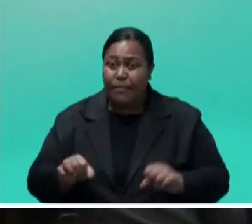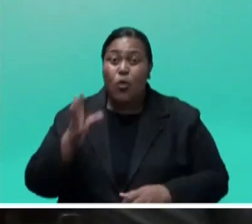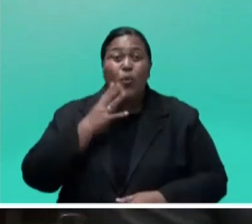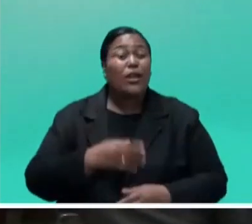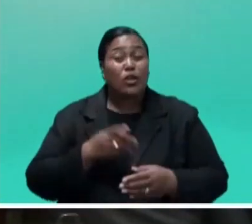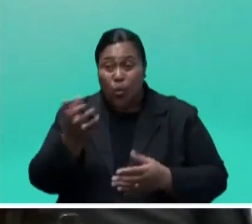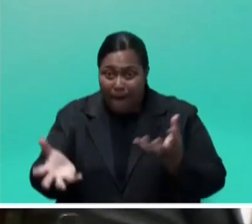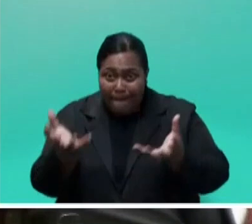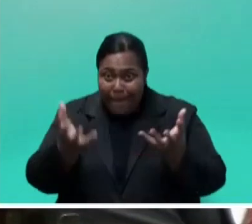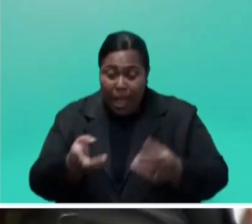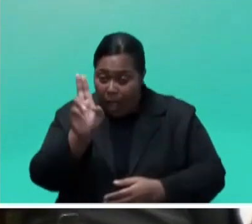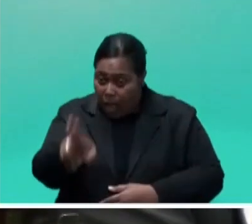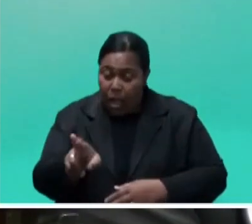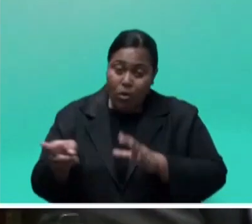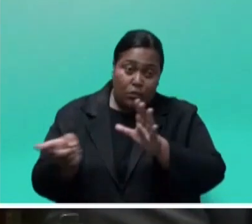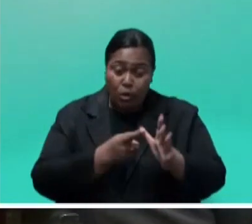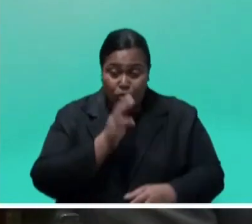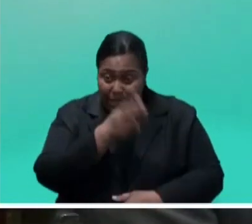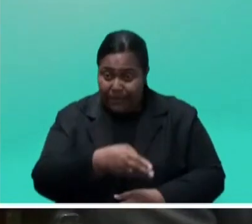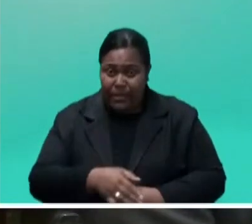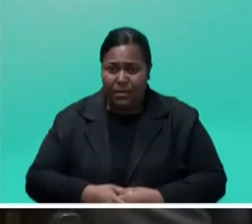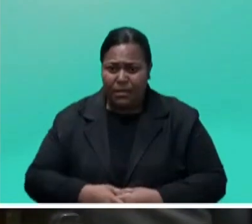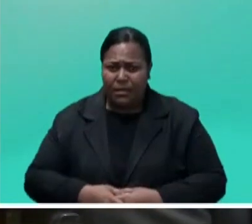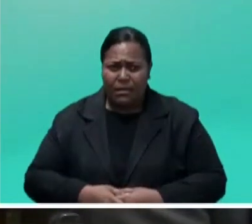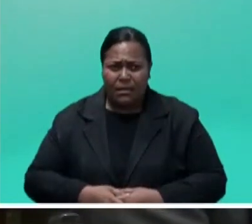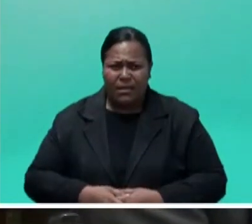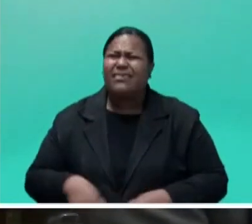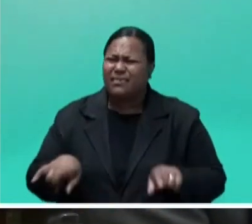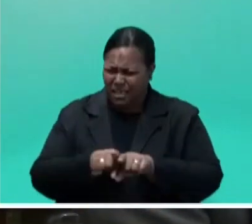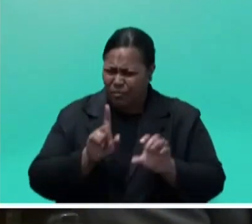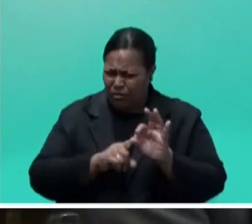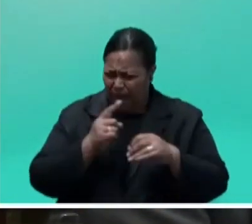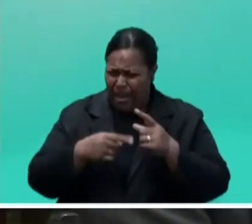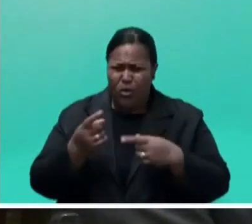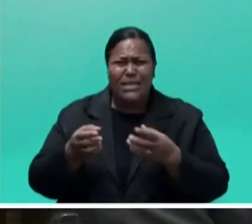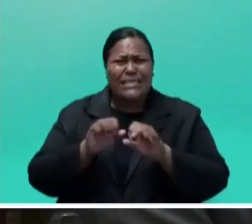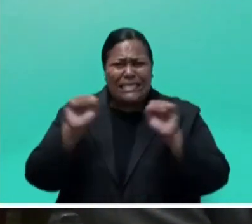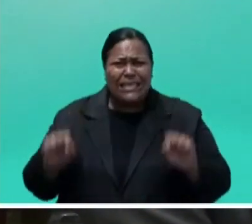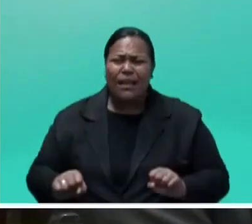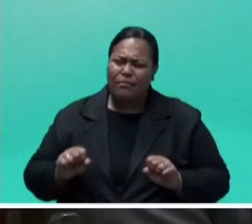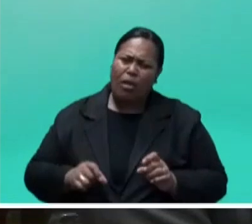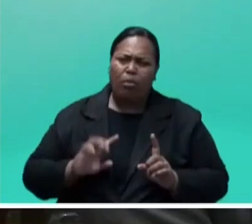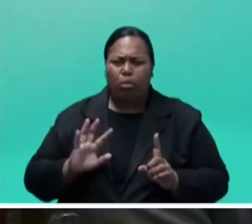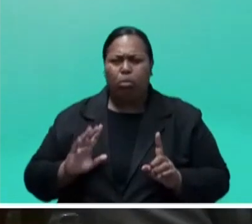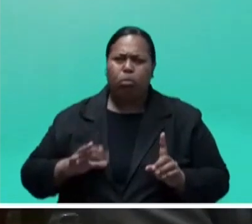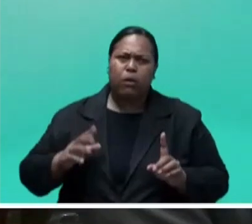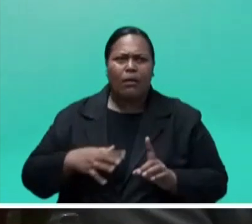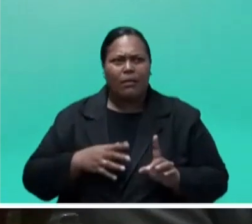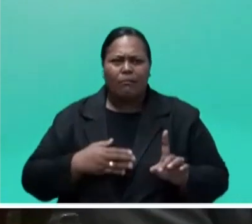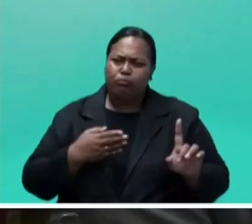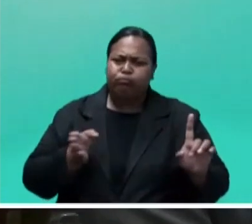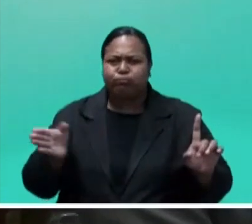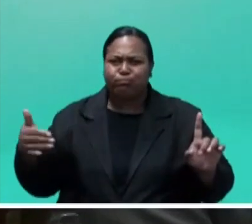compare her response to him, similar question about a system, she went around beating around the bush, telling us